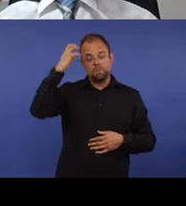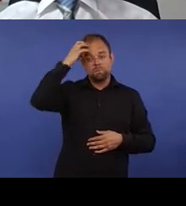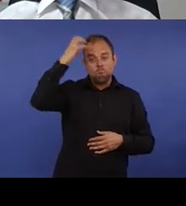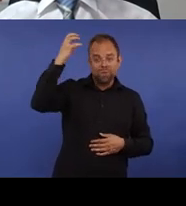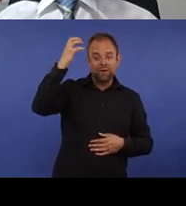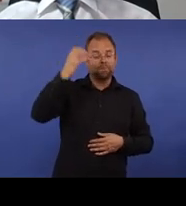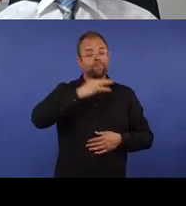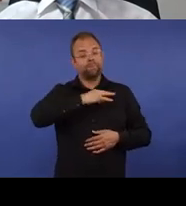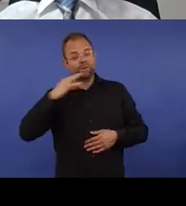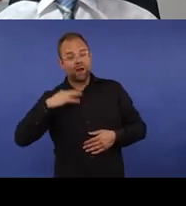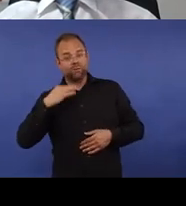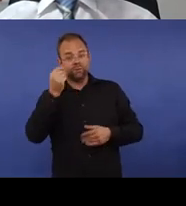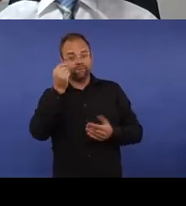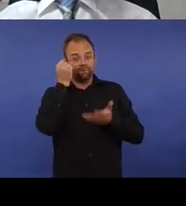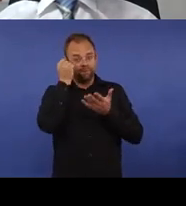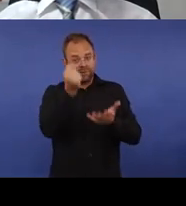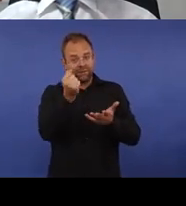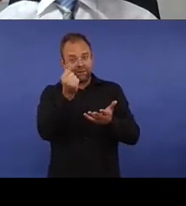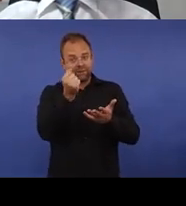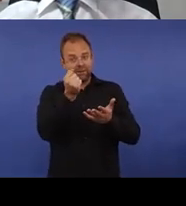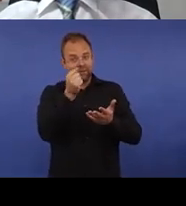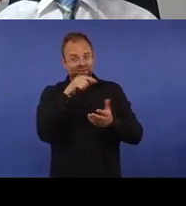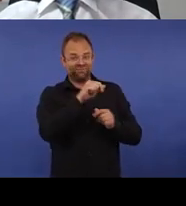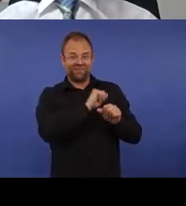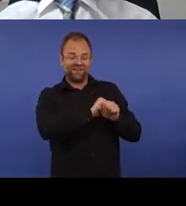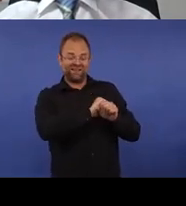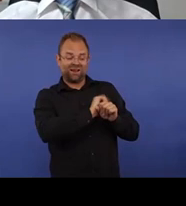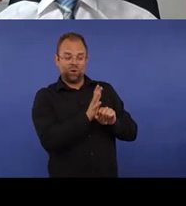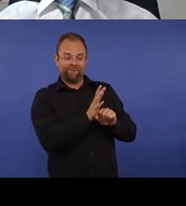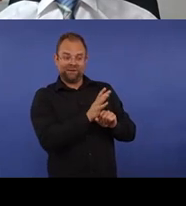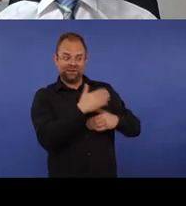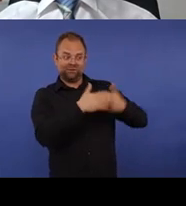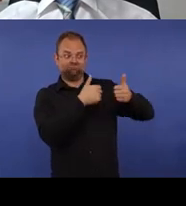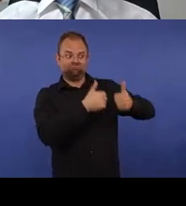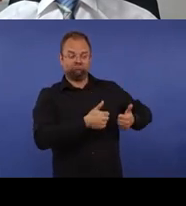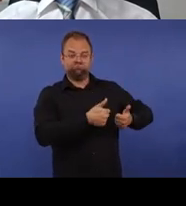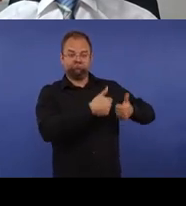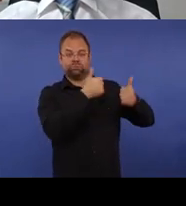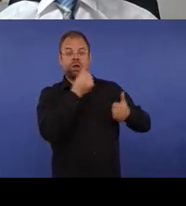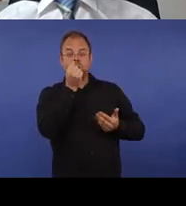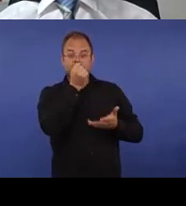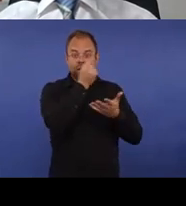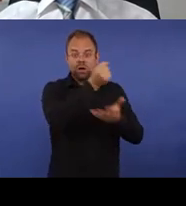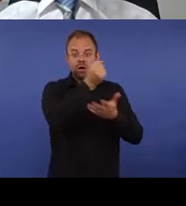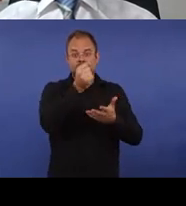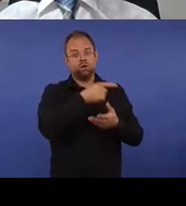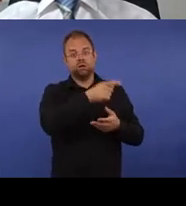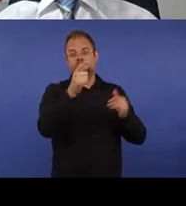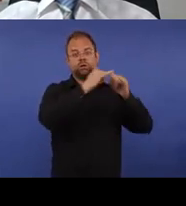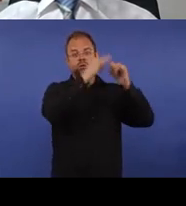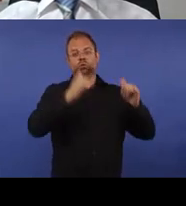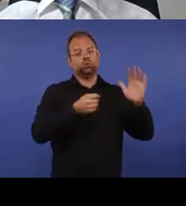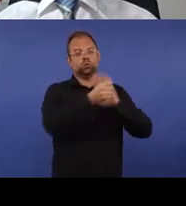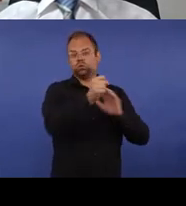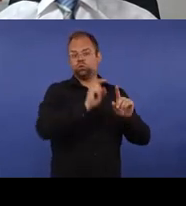To future violations of independent living. Now that everyone around the world has experienced what